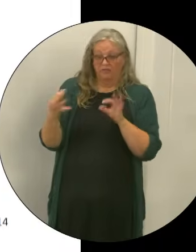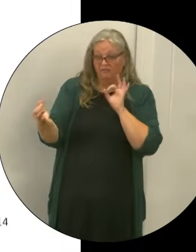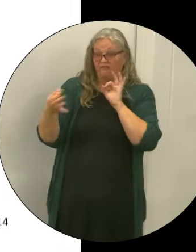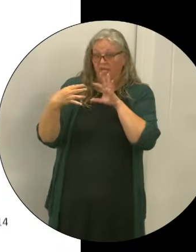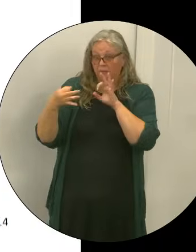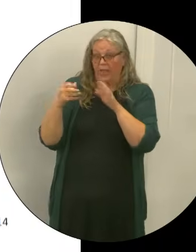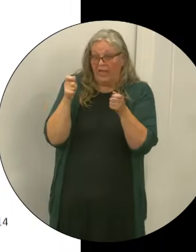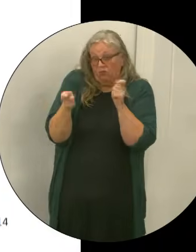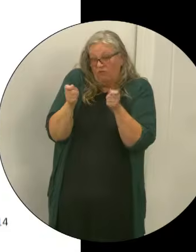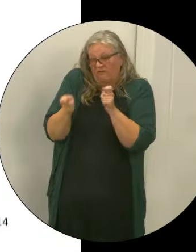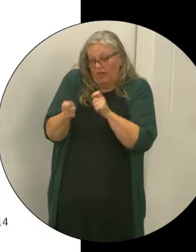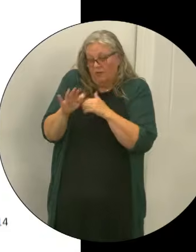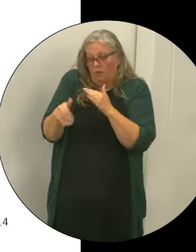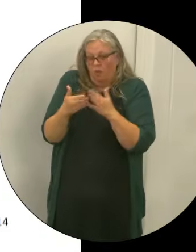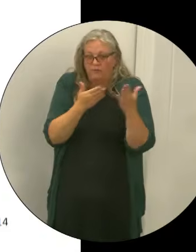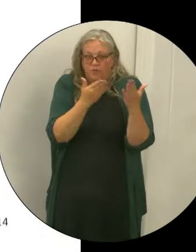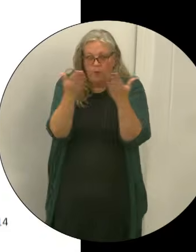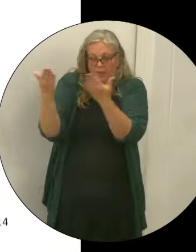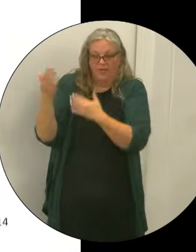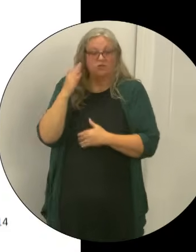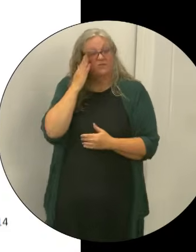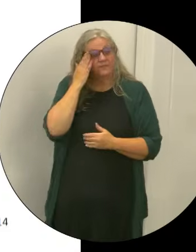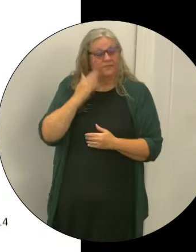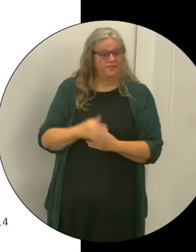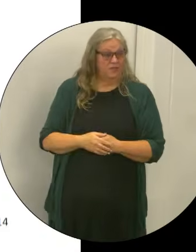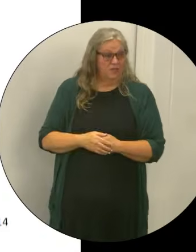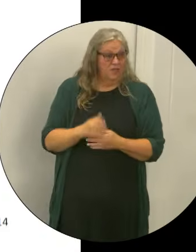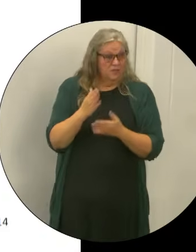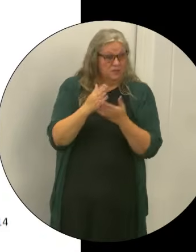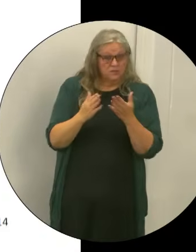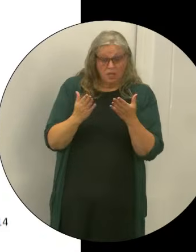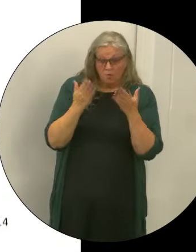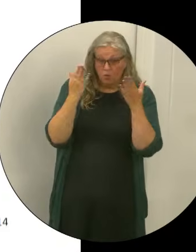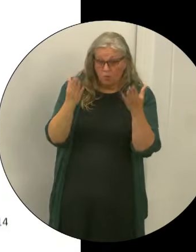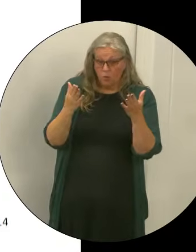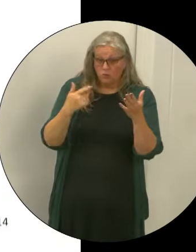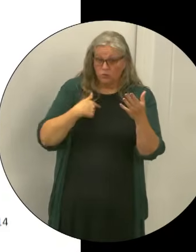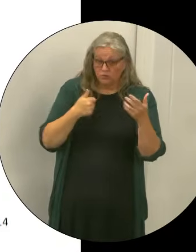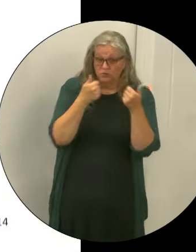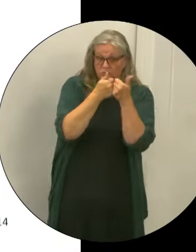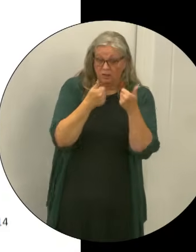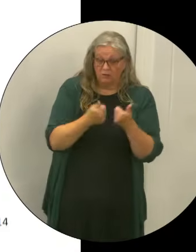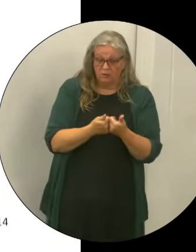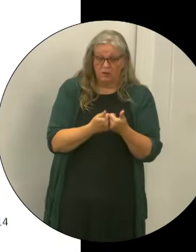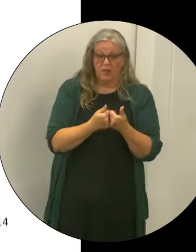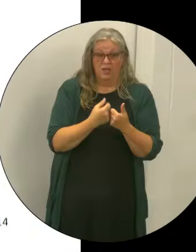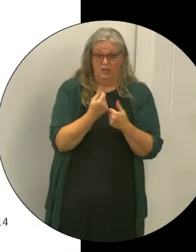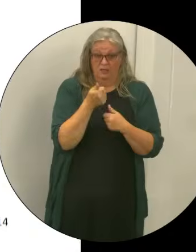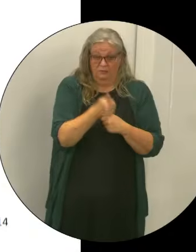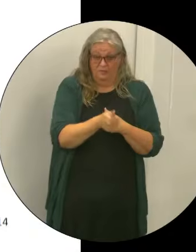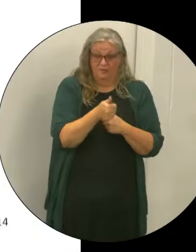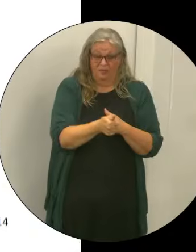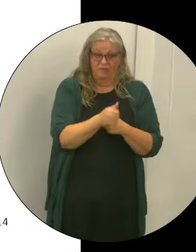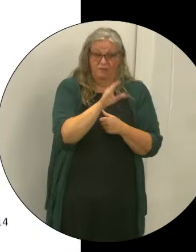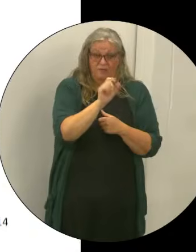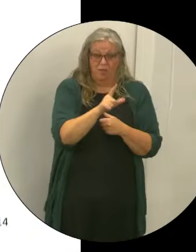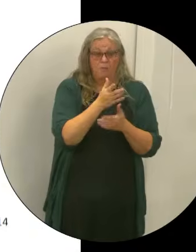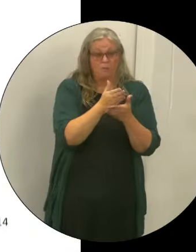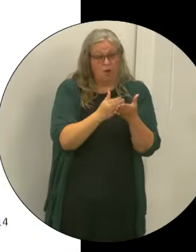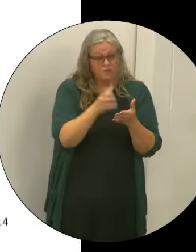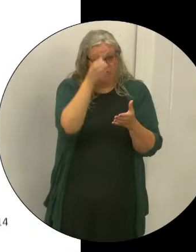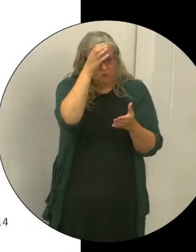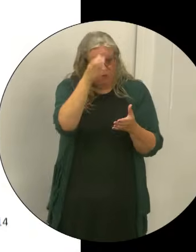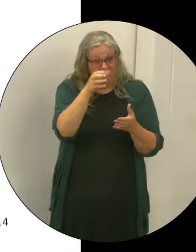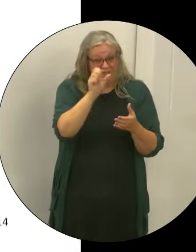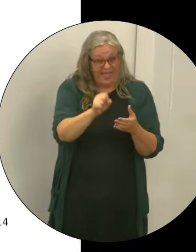the recommendations we bring to you. While some proposals may face challenges as standalone bills, portions of those concepts could